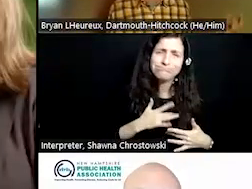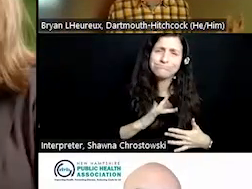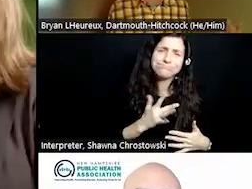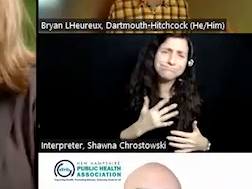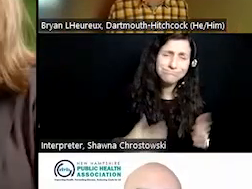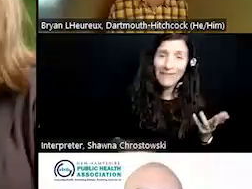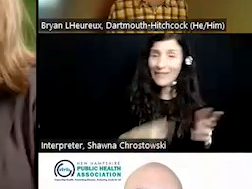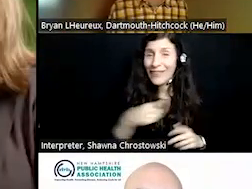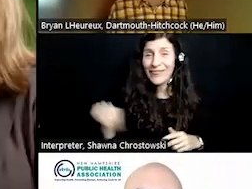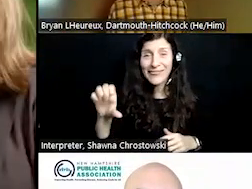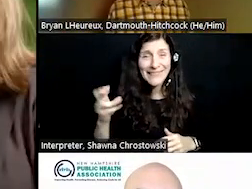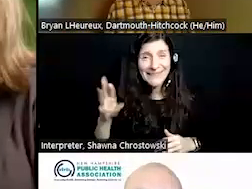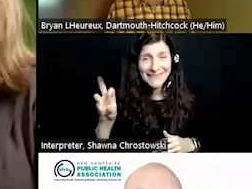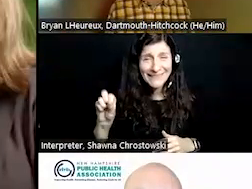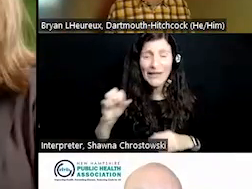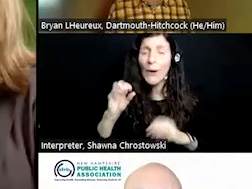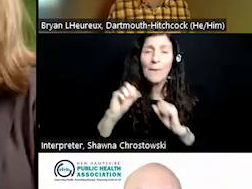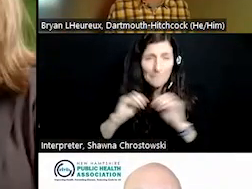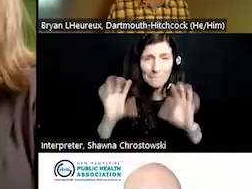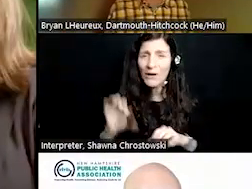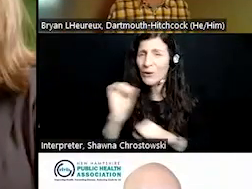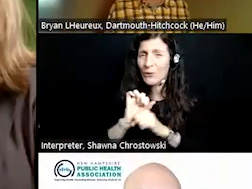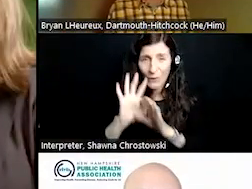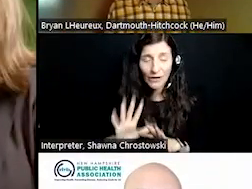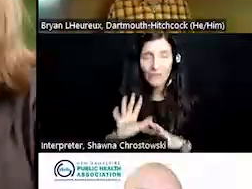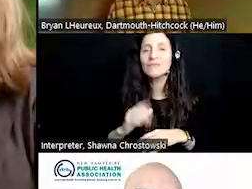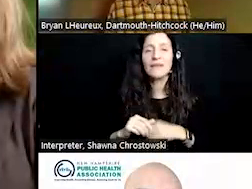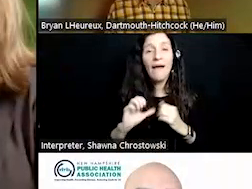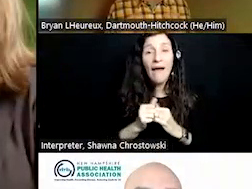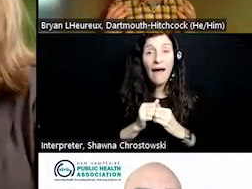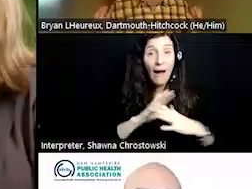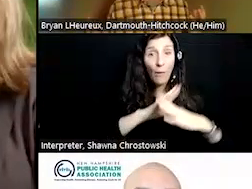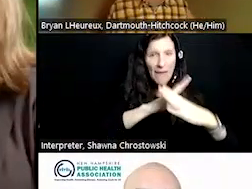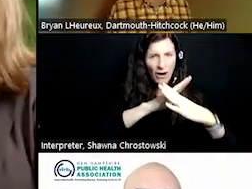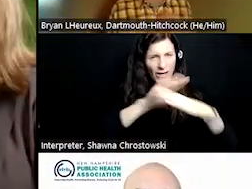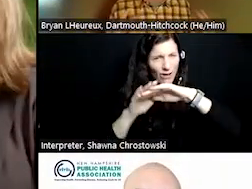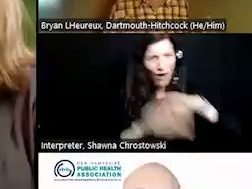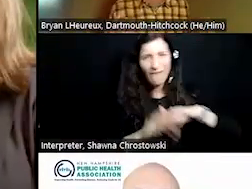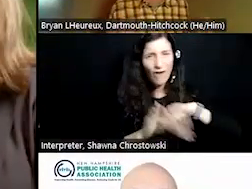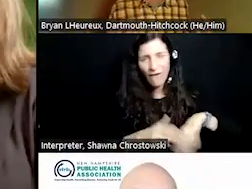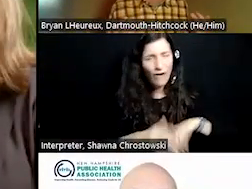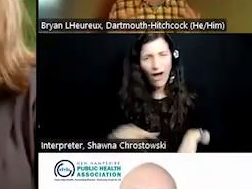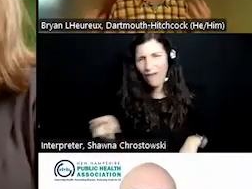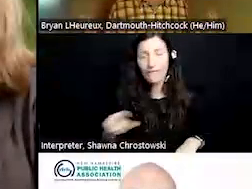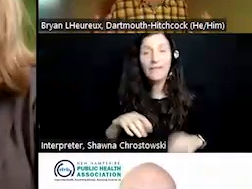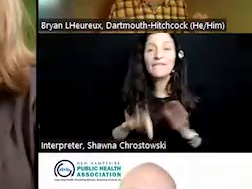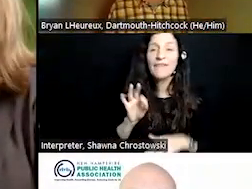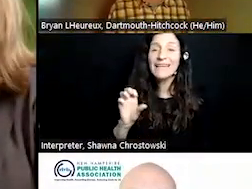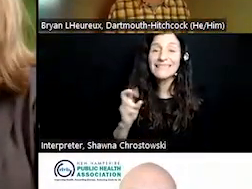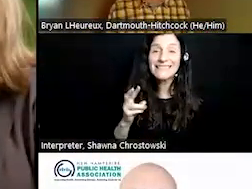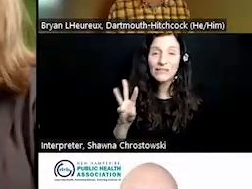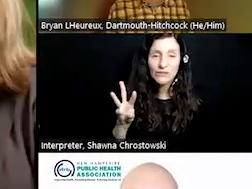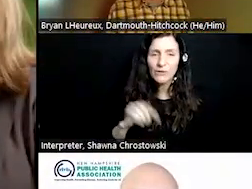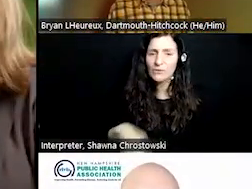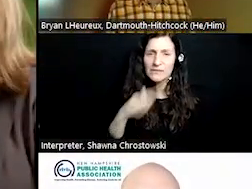find a way to overcome barriers to health and well-being. Funding CHWs is the best value dollar for dollar in